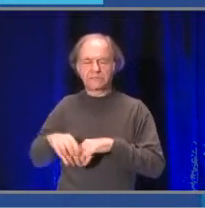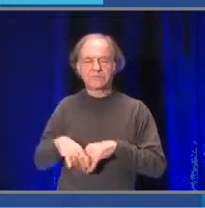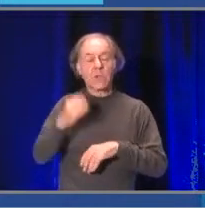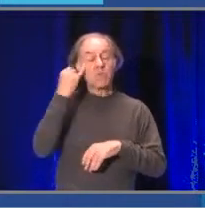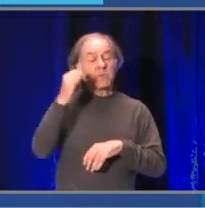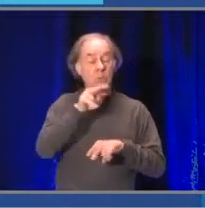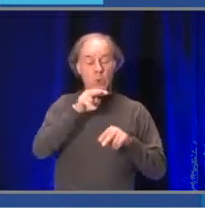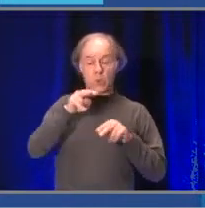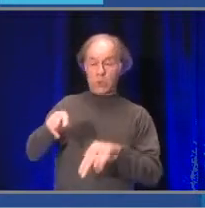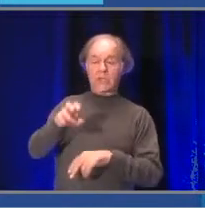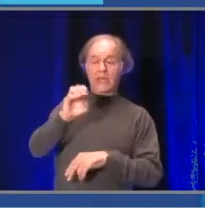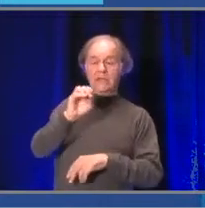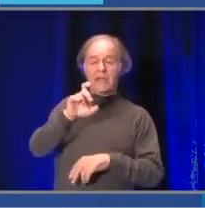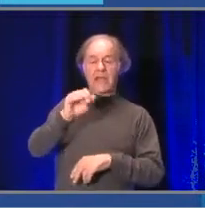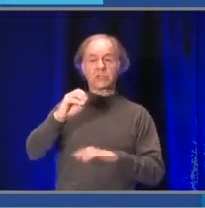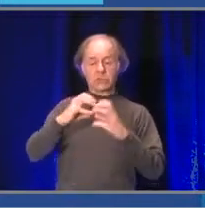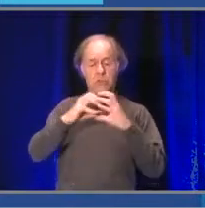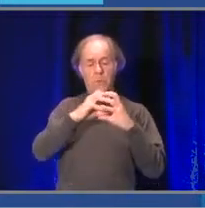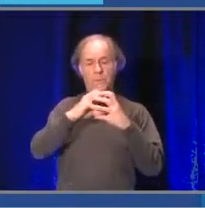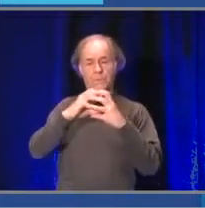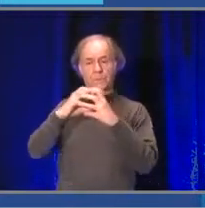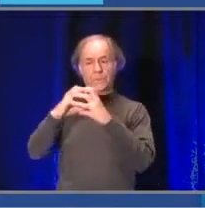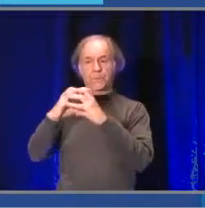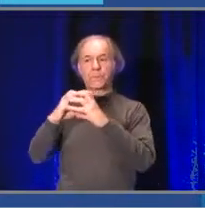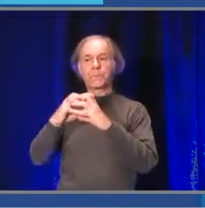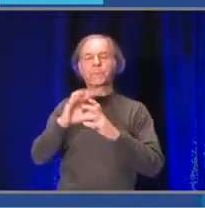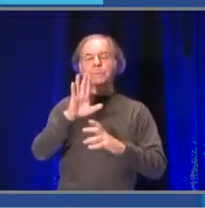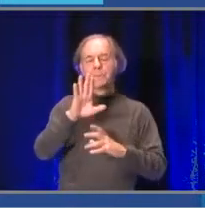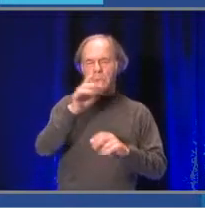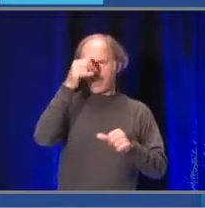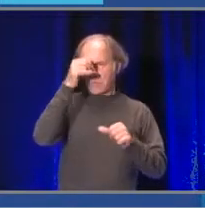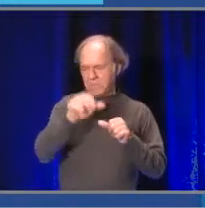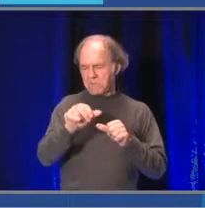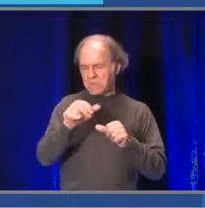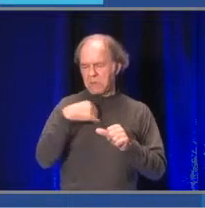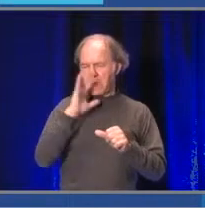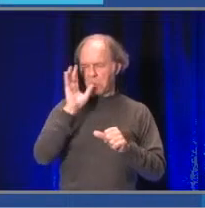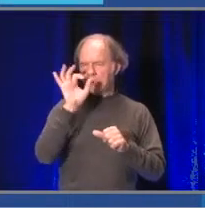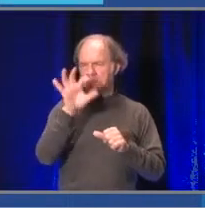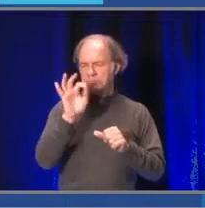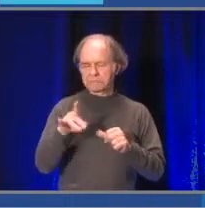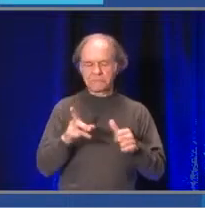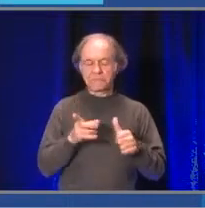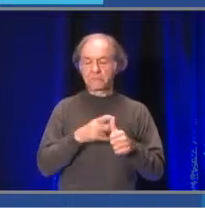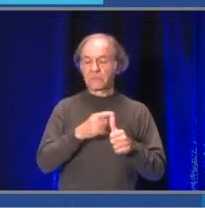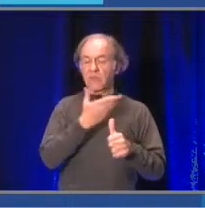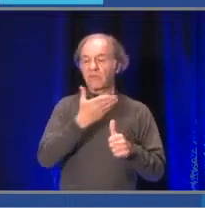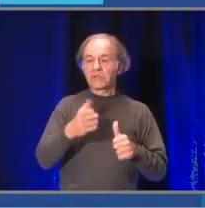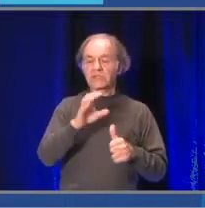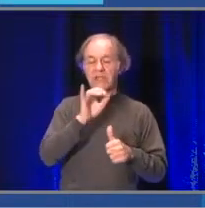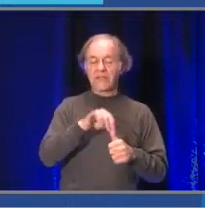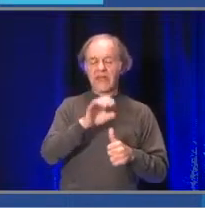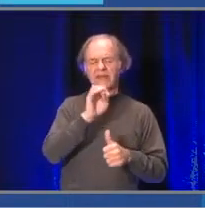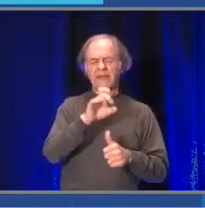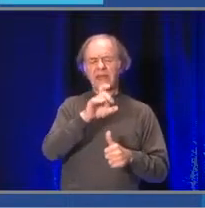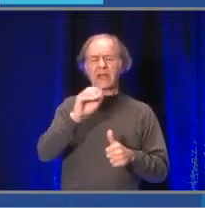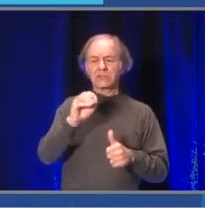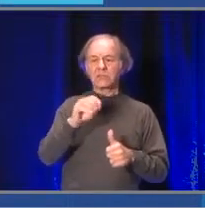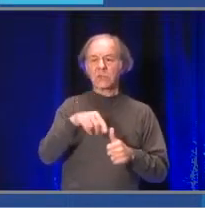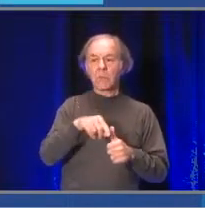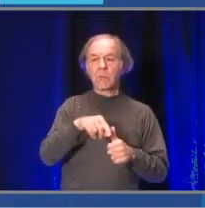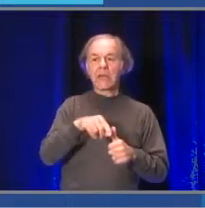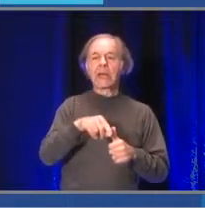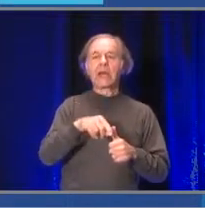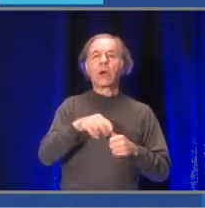at exosomes throughout this presentation are a few facts that I'm going to name here. First of all, exosomes, like I said, are released in